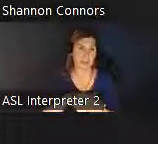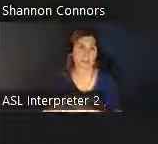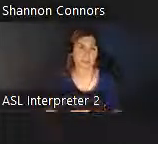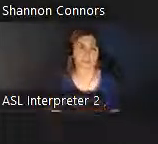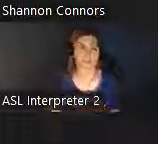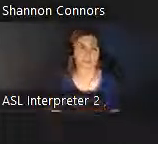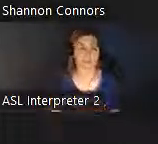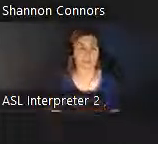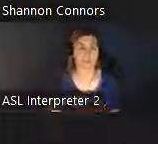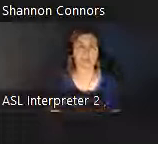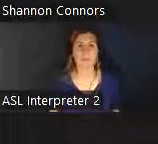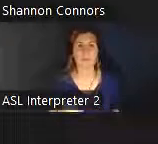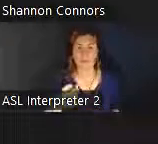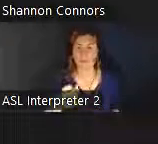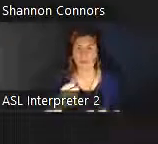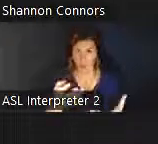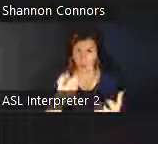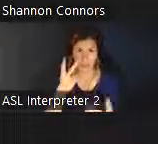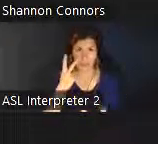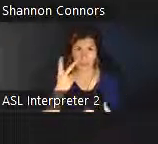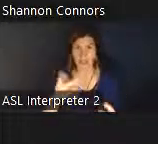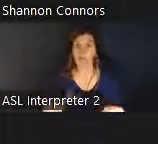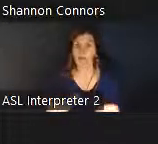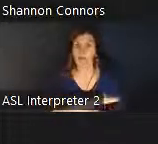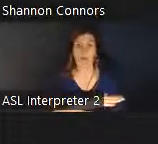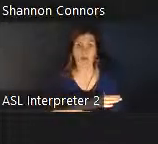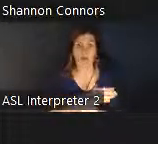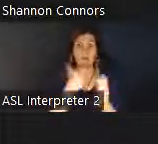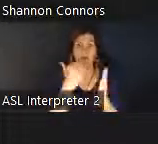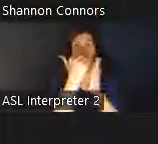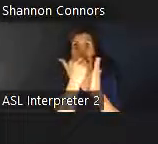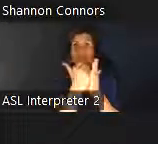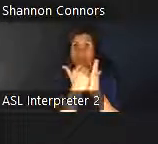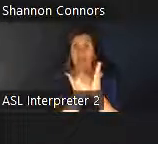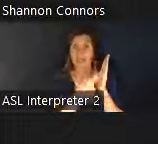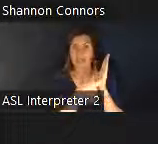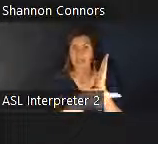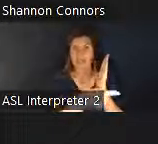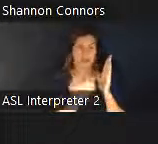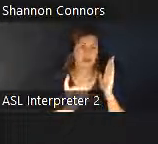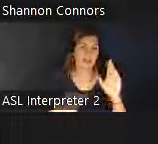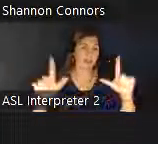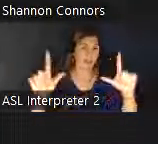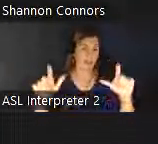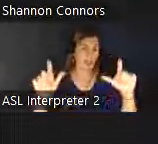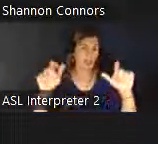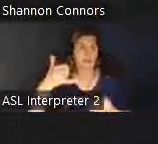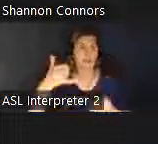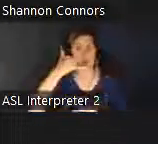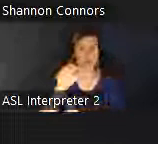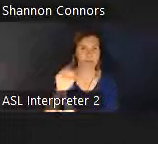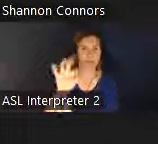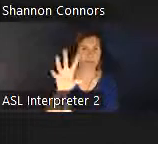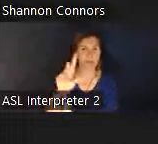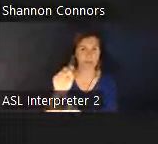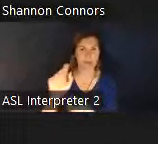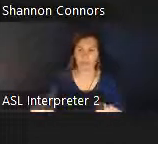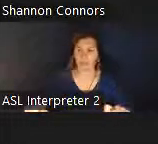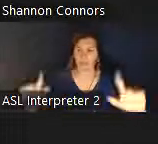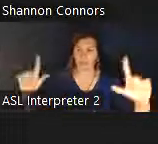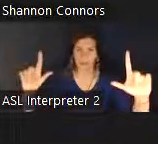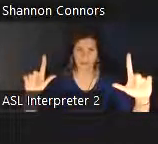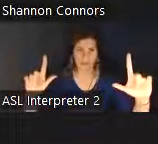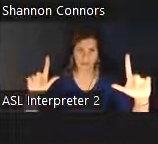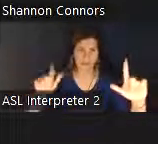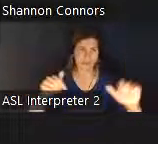You can get the full adaptation menu at the link here. Is published this year in the Wildlife Society